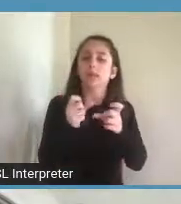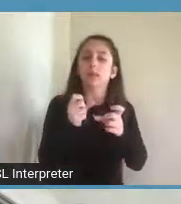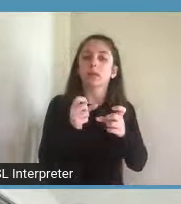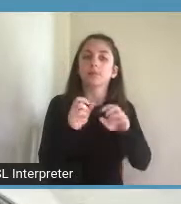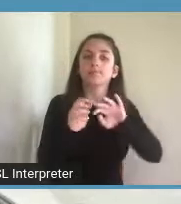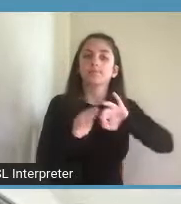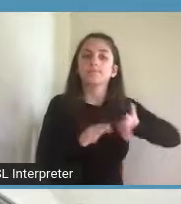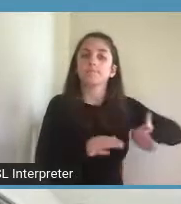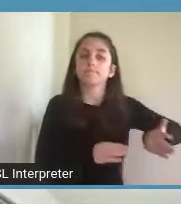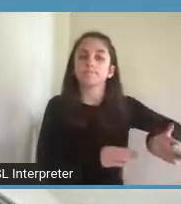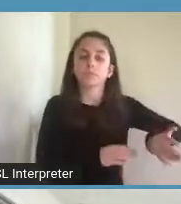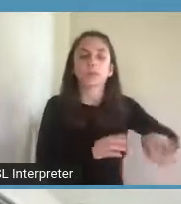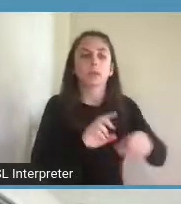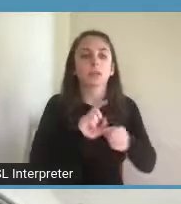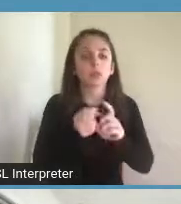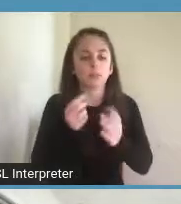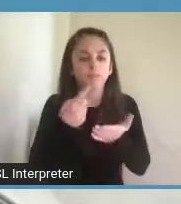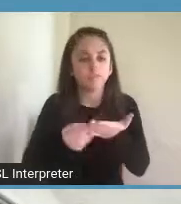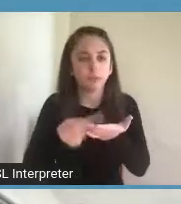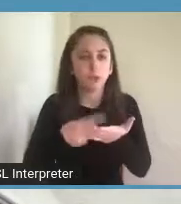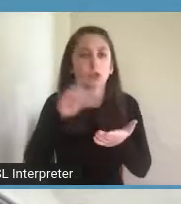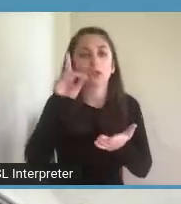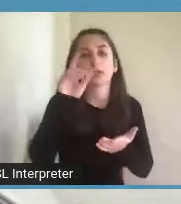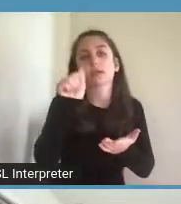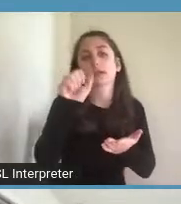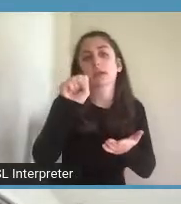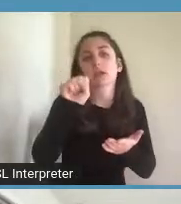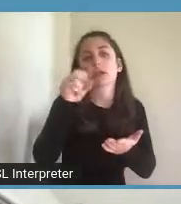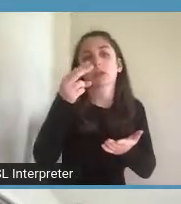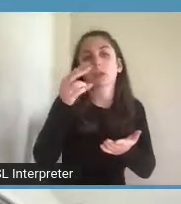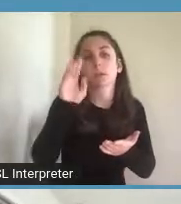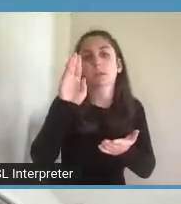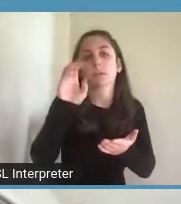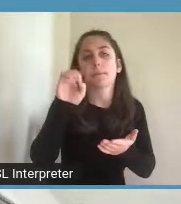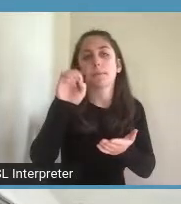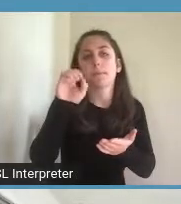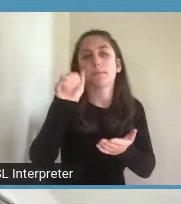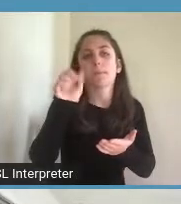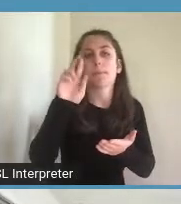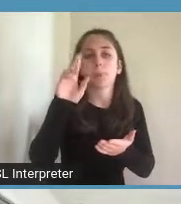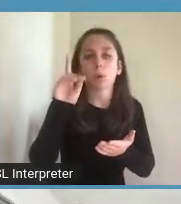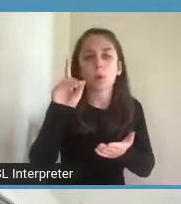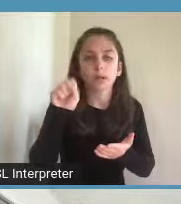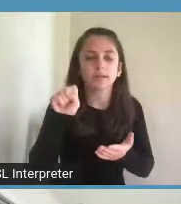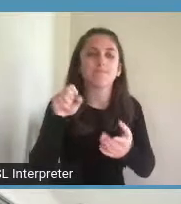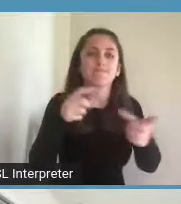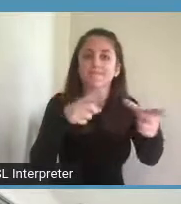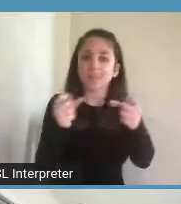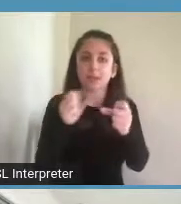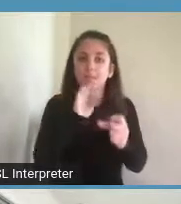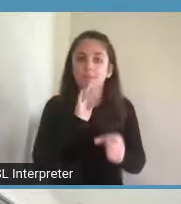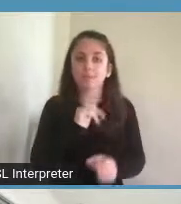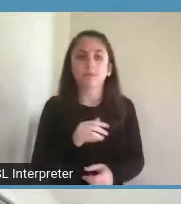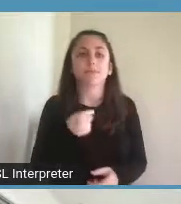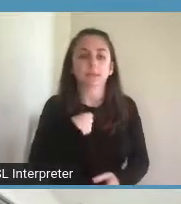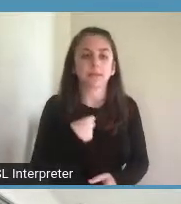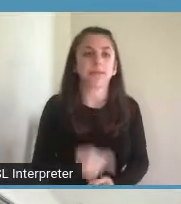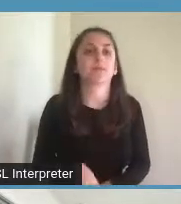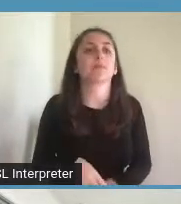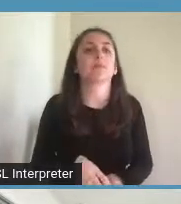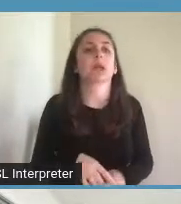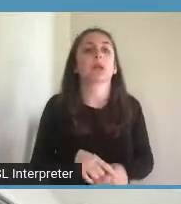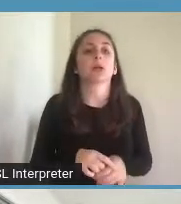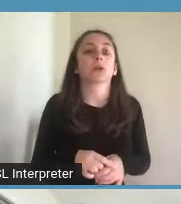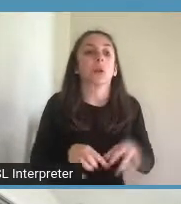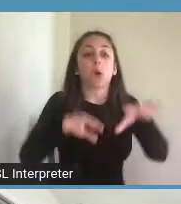use dashboards. I want to get to our Q&A. So I'll run through this pretty quickly. The key takeaway here